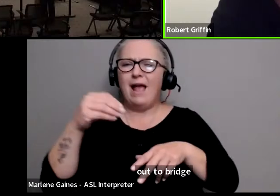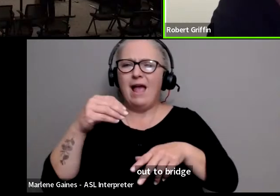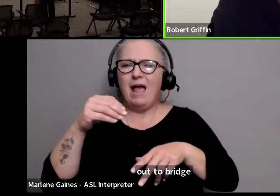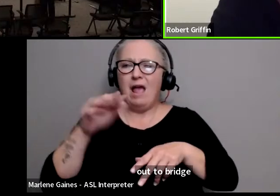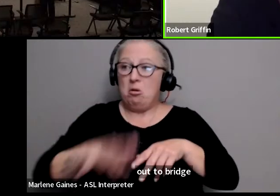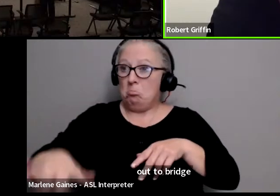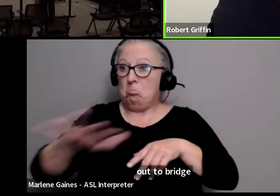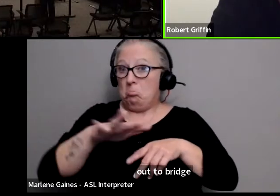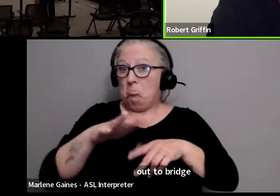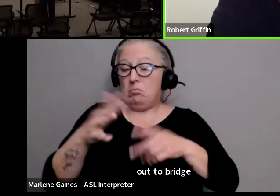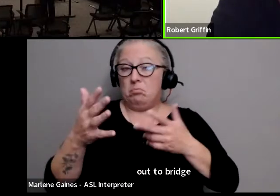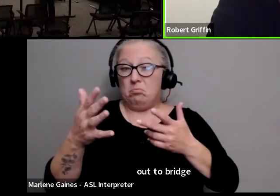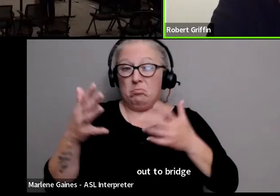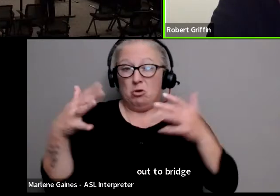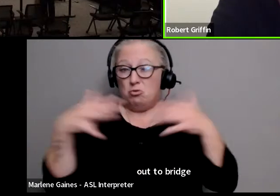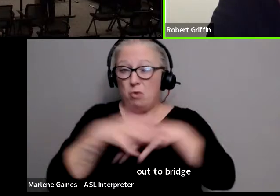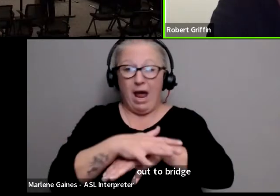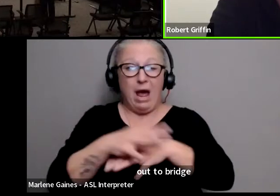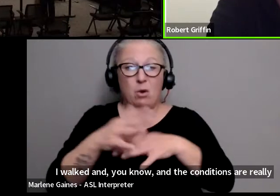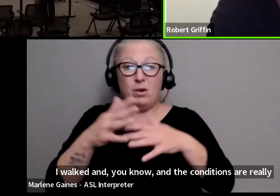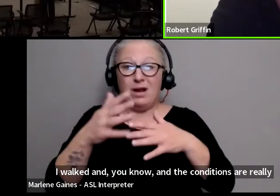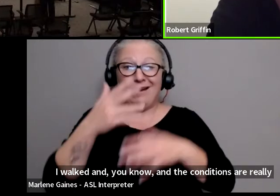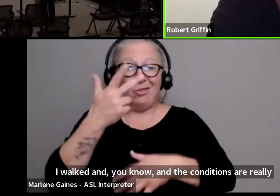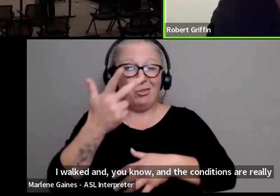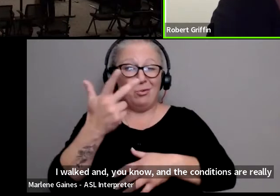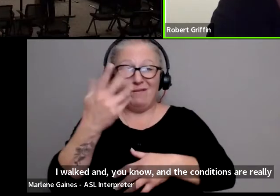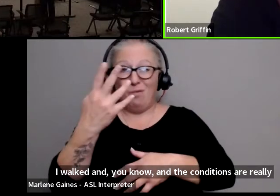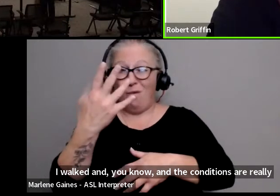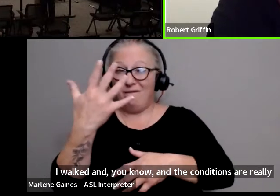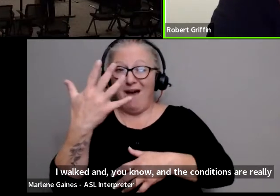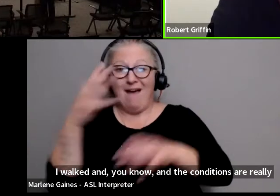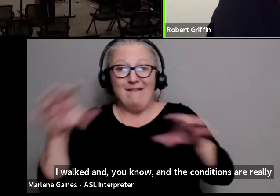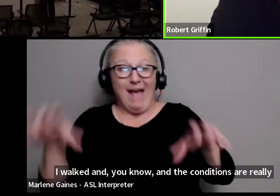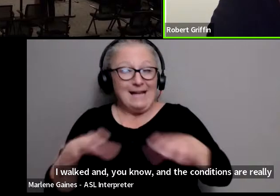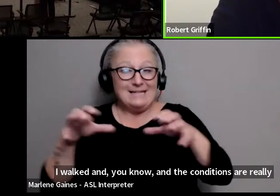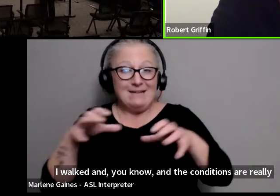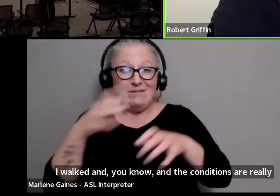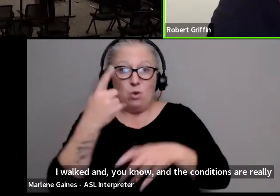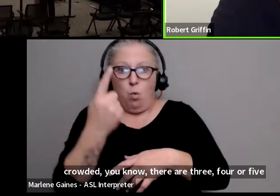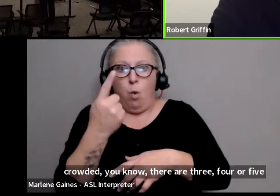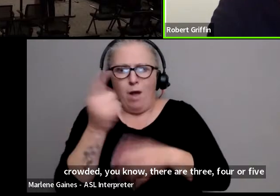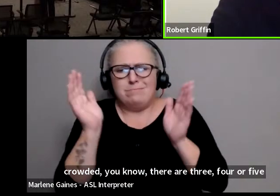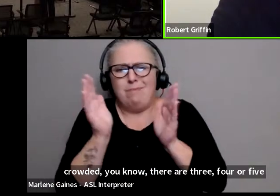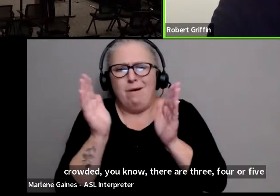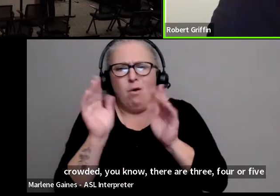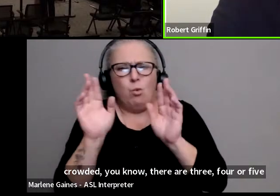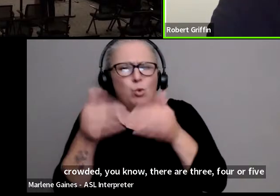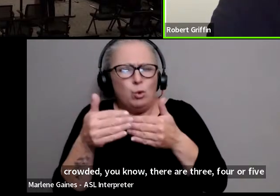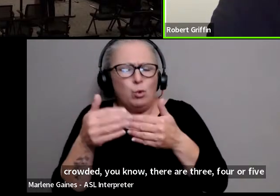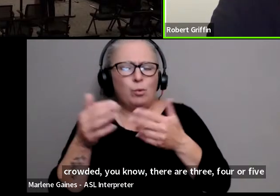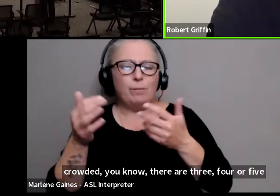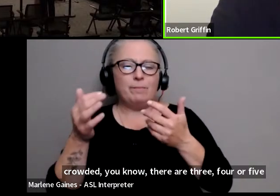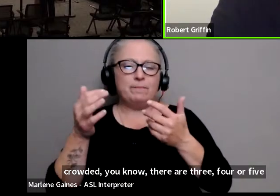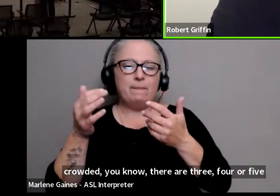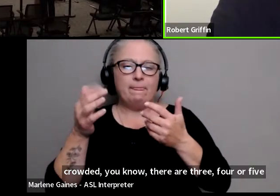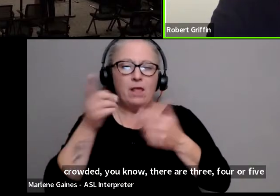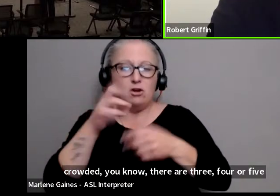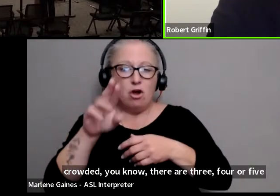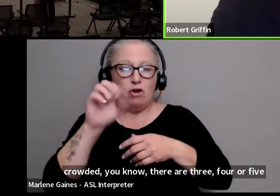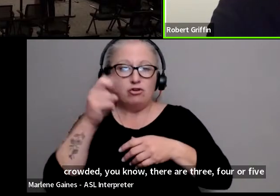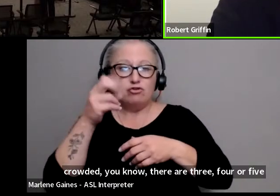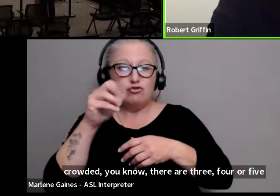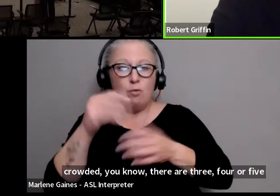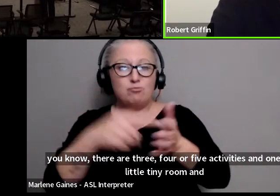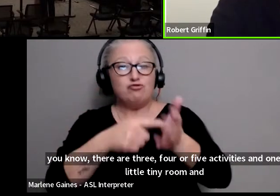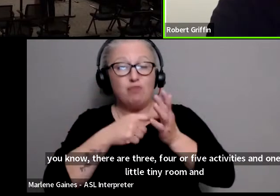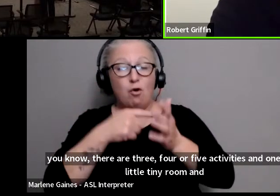are really crowded. There's 3, 4, or 5 activities in one little tiny room. And Dr. Showman showed